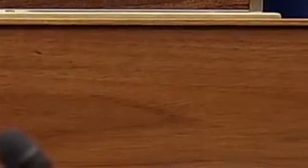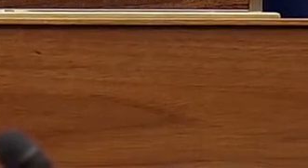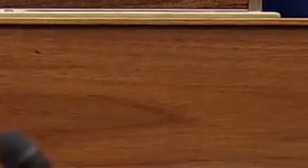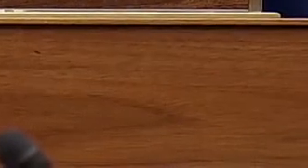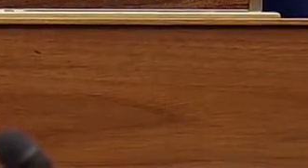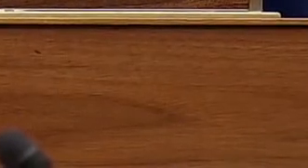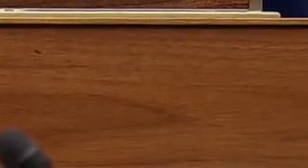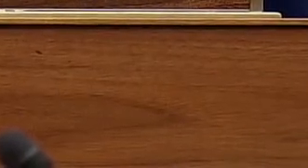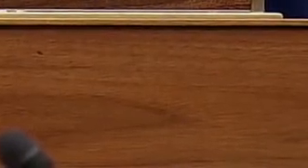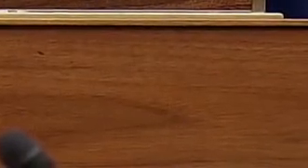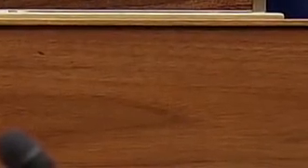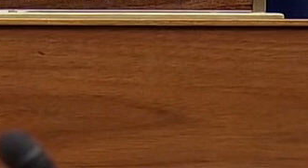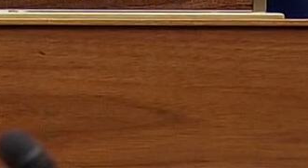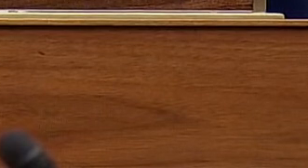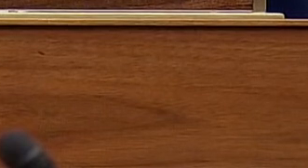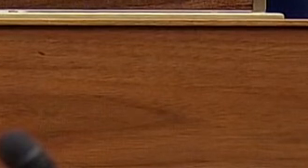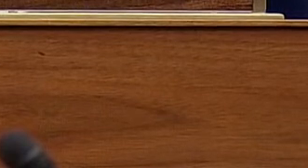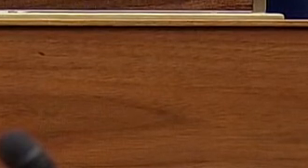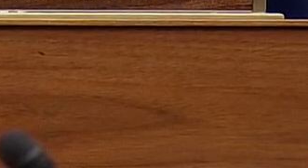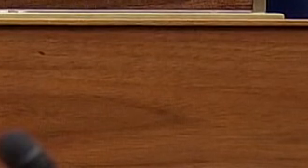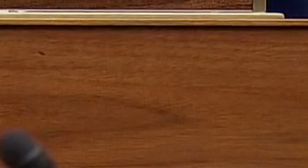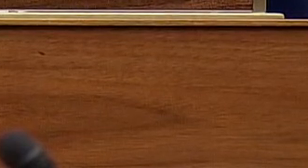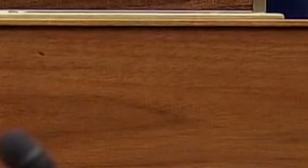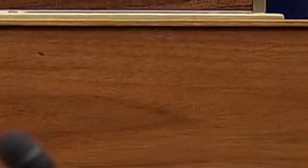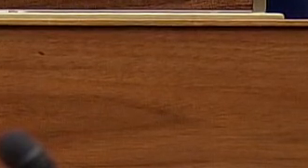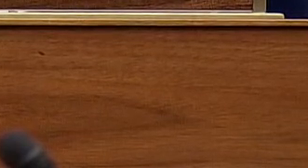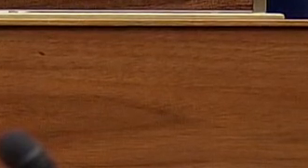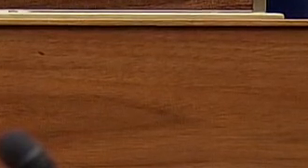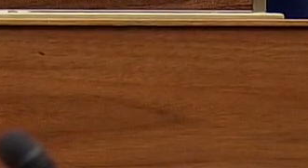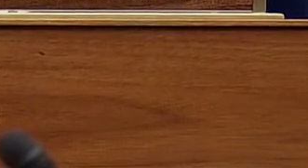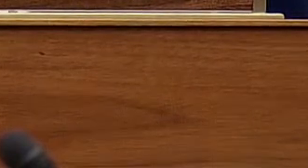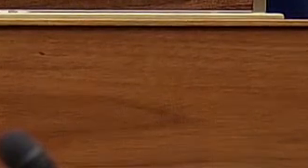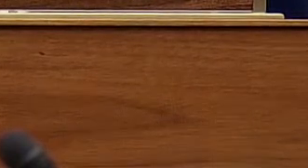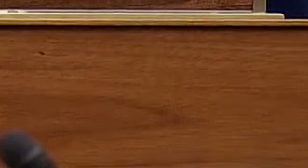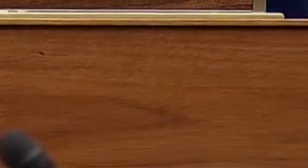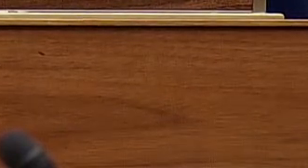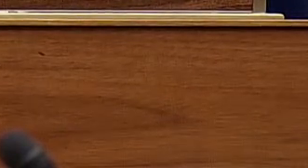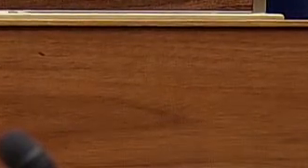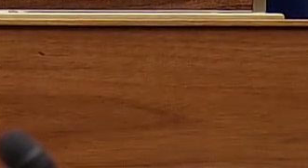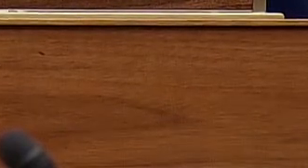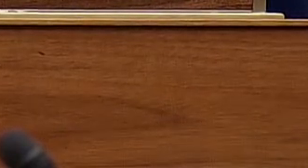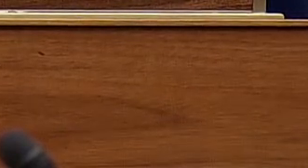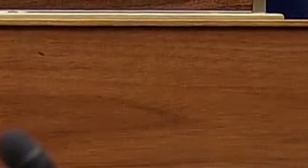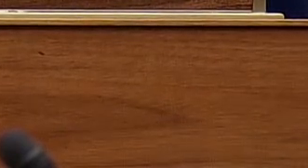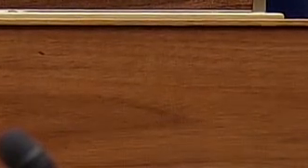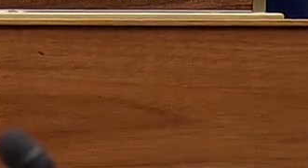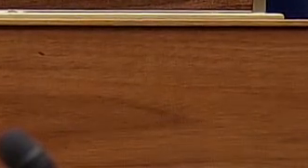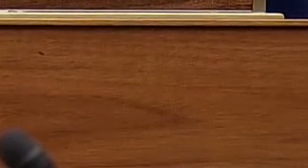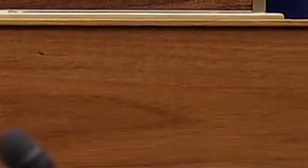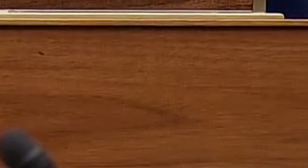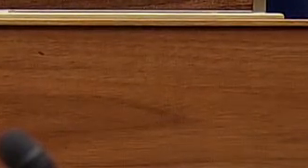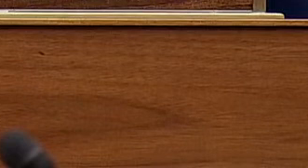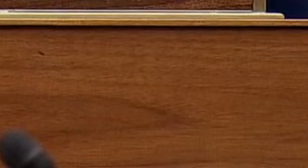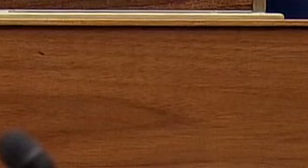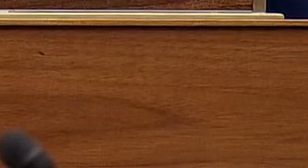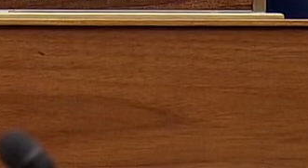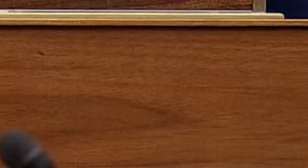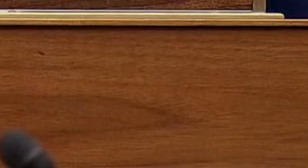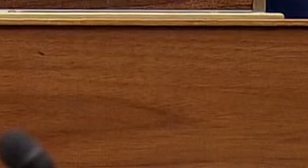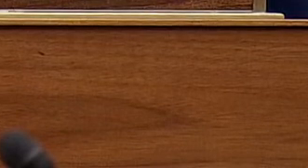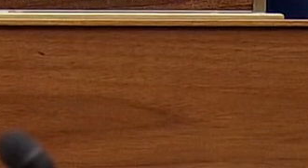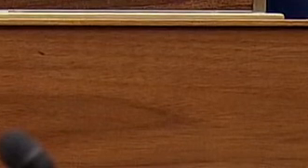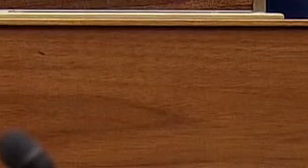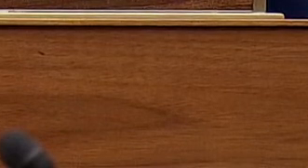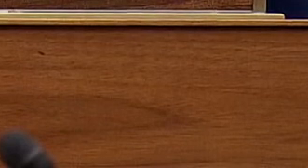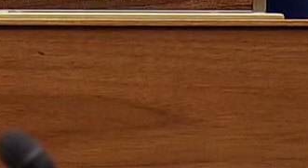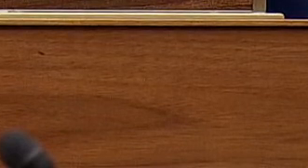equal representation for almost 2 centuries. Congress can no longer allow D.C. residents to be sidelined in